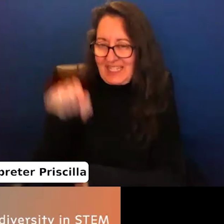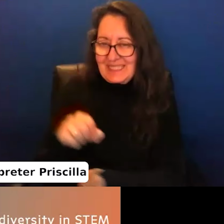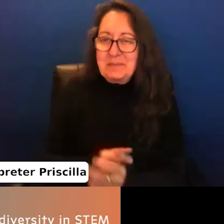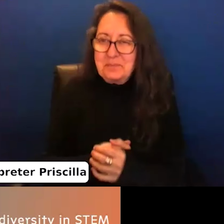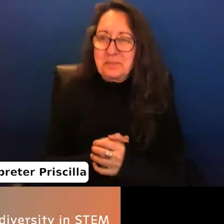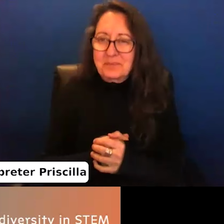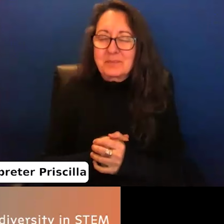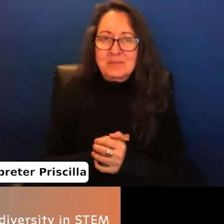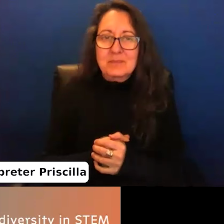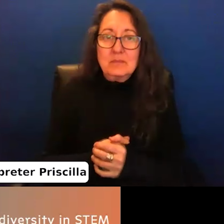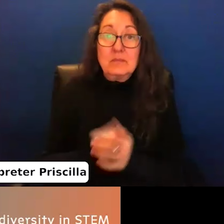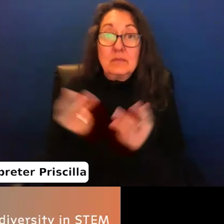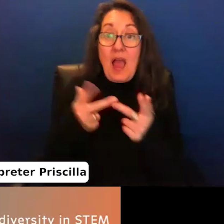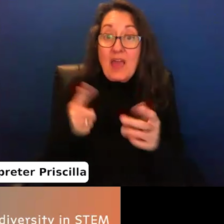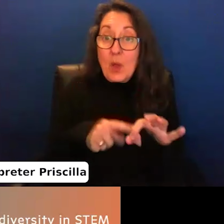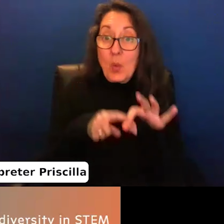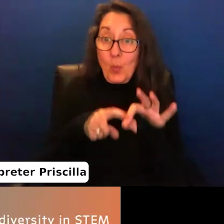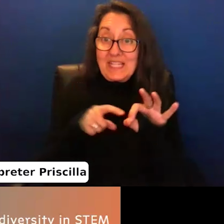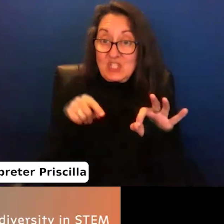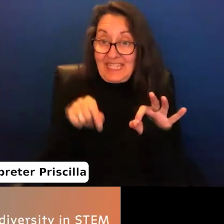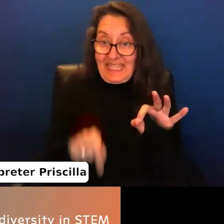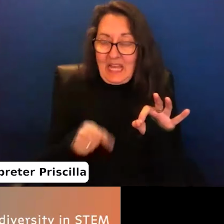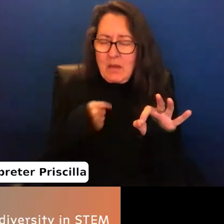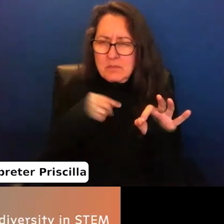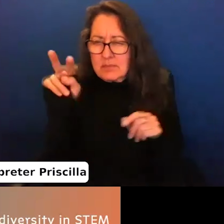There's a few other questions in here.